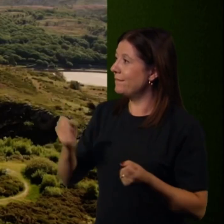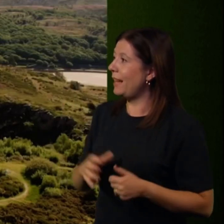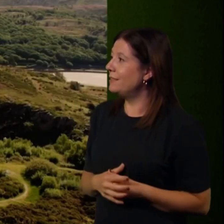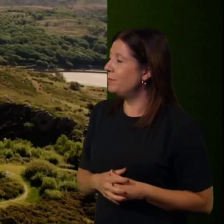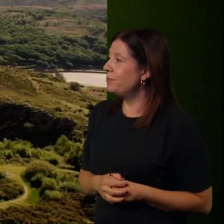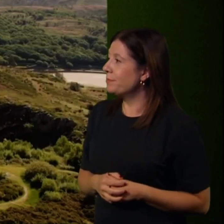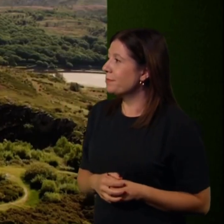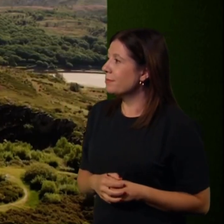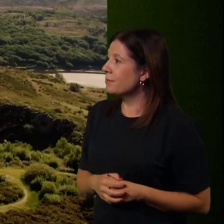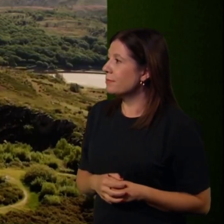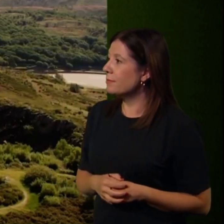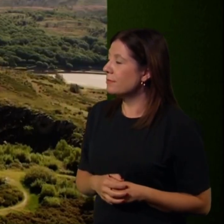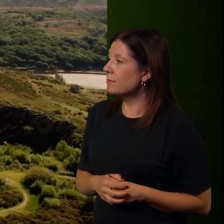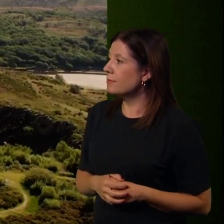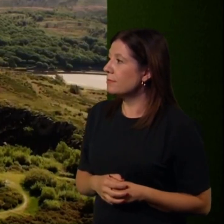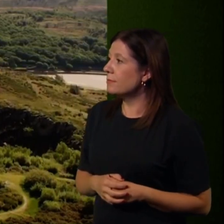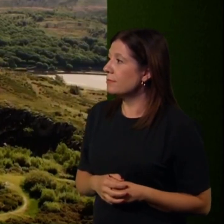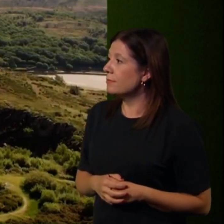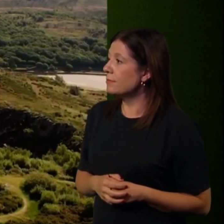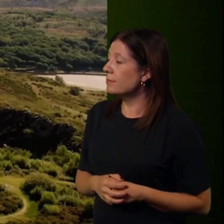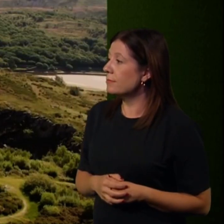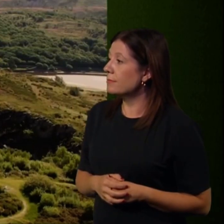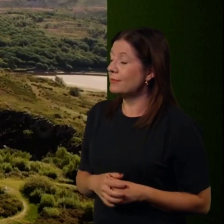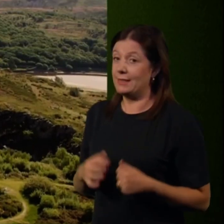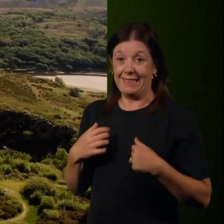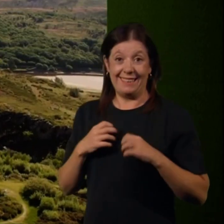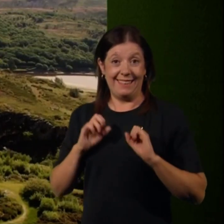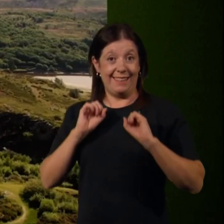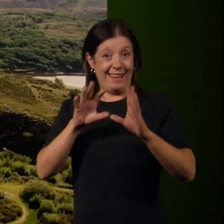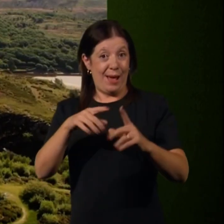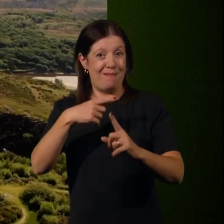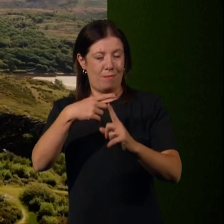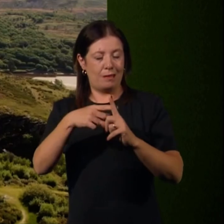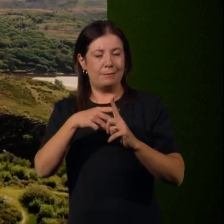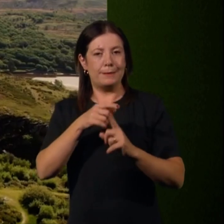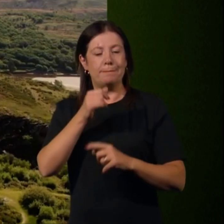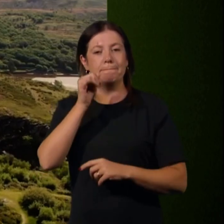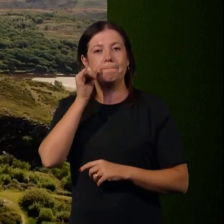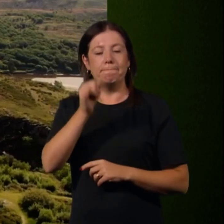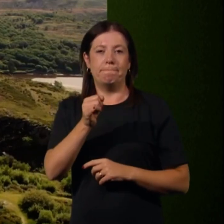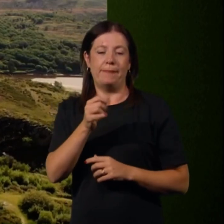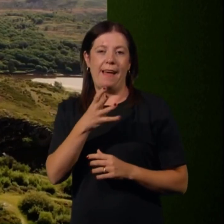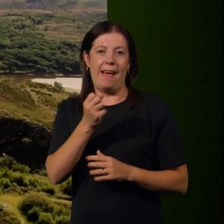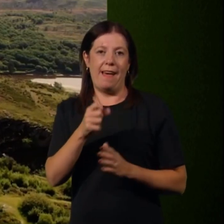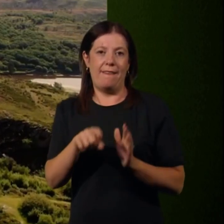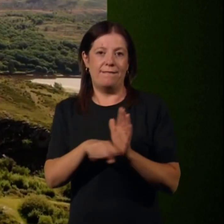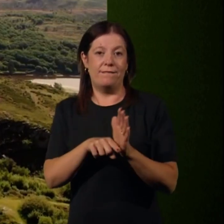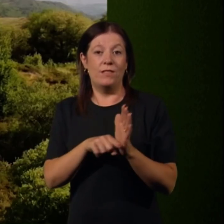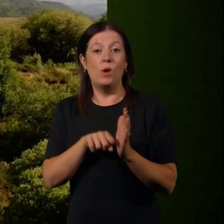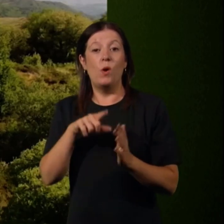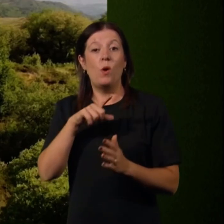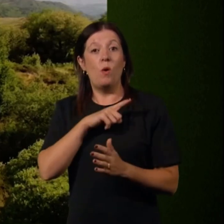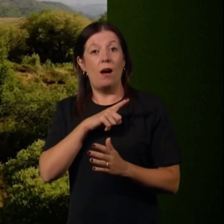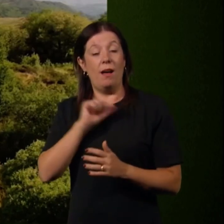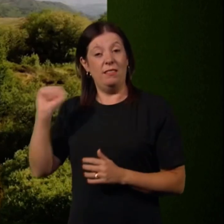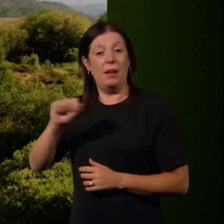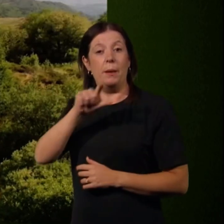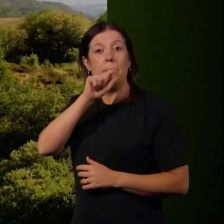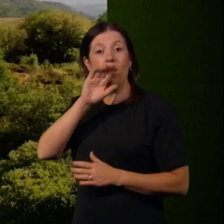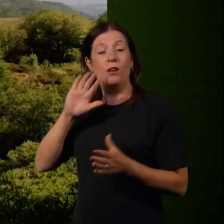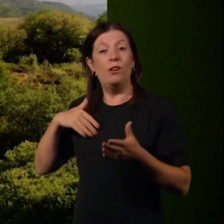these species. But I'm afraid it's not all good news, because Ring Ouzels have been on the UK Red List